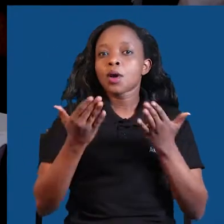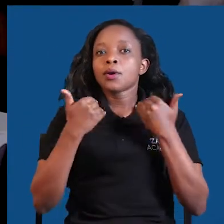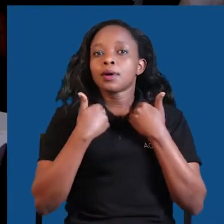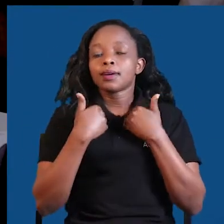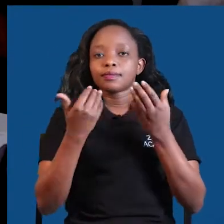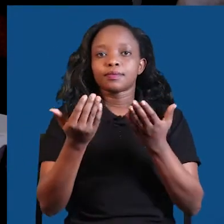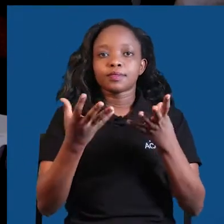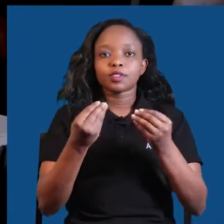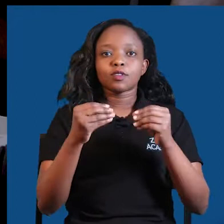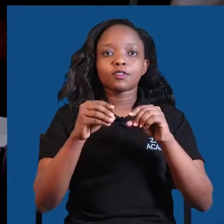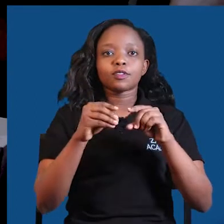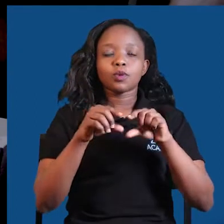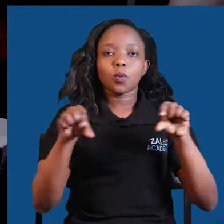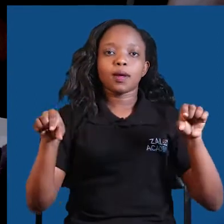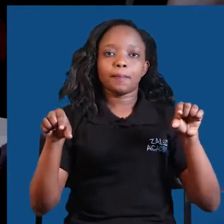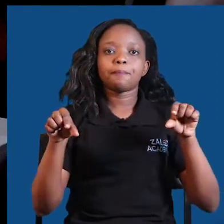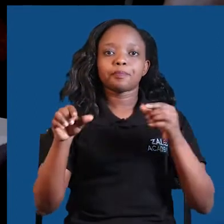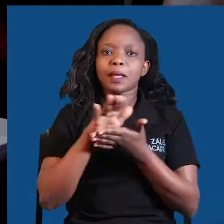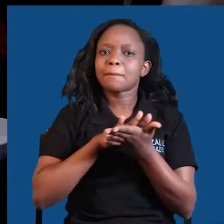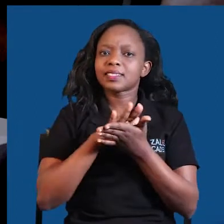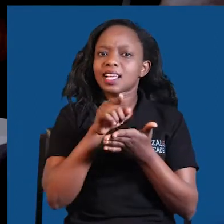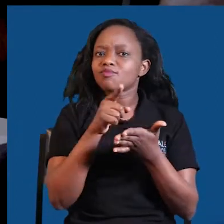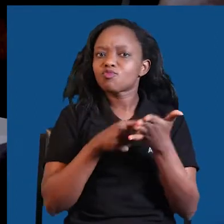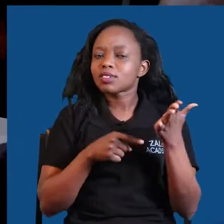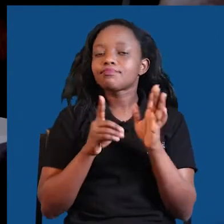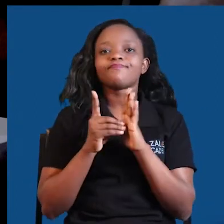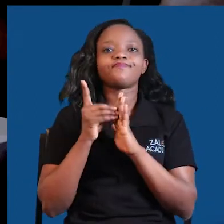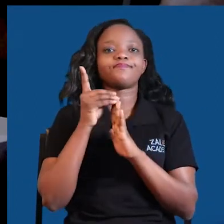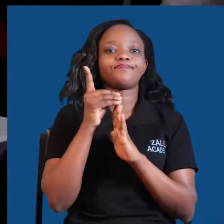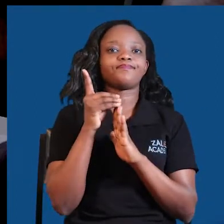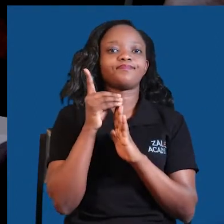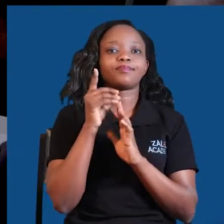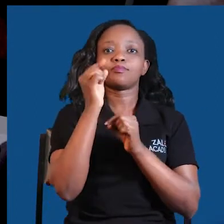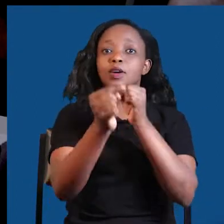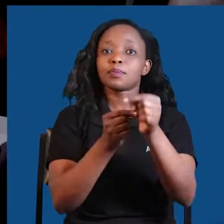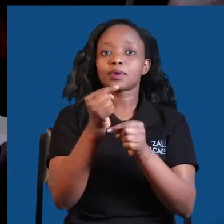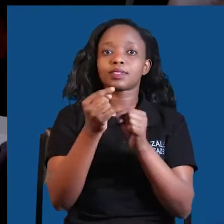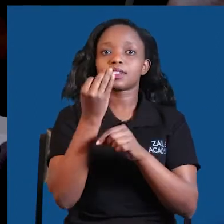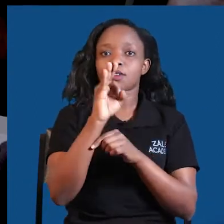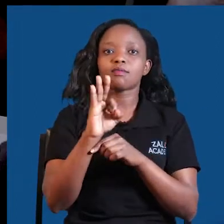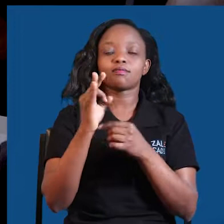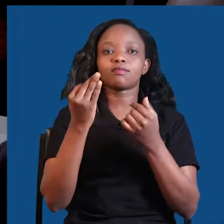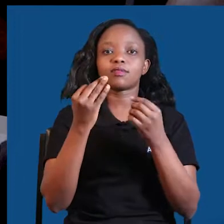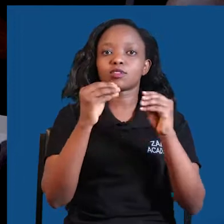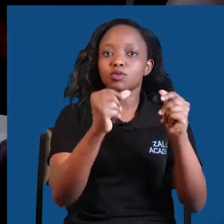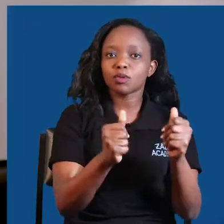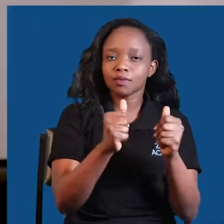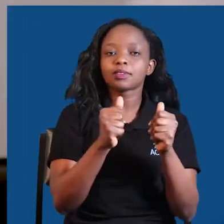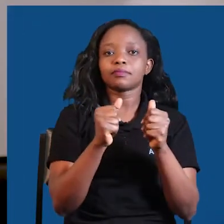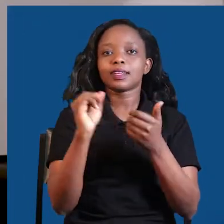now where we have now software. So software basically is the development, the process of